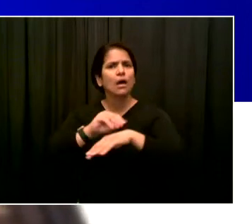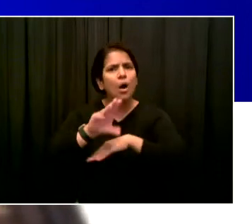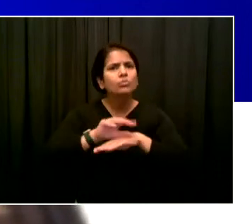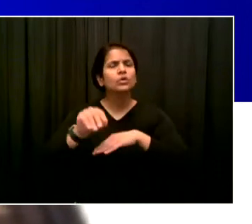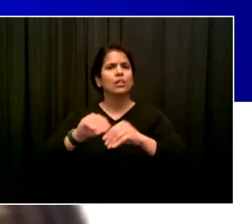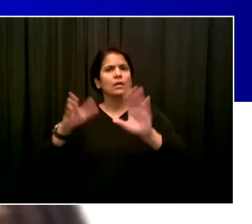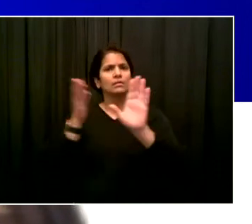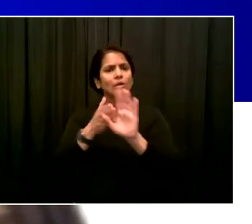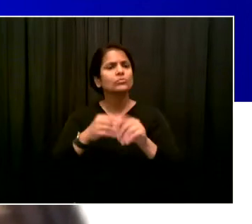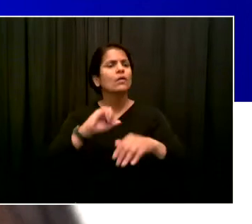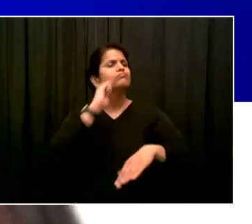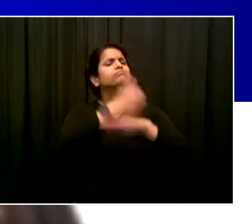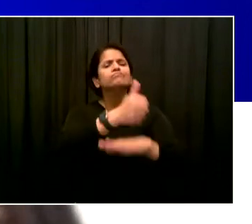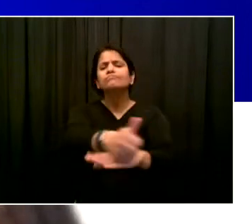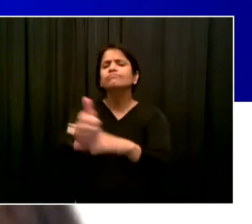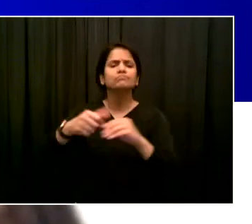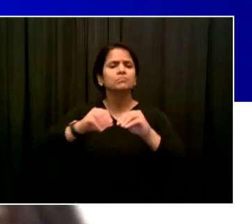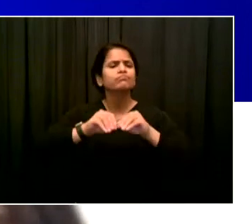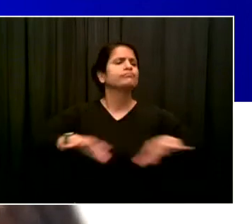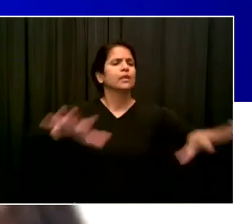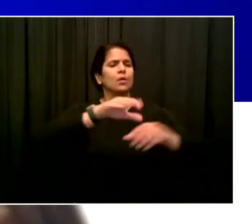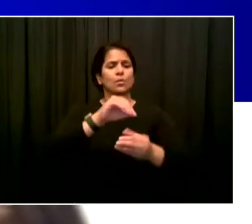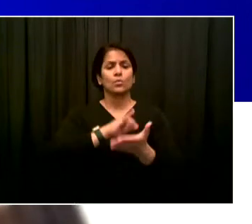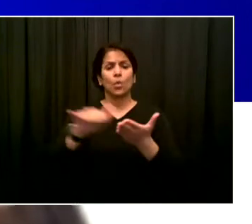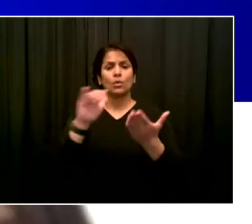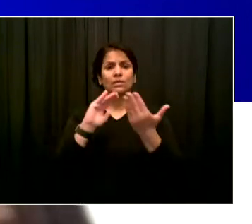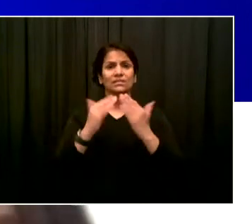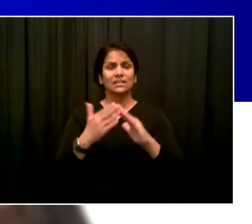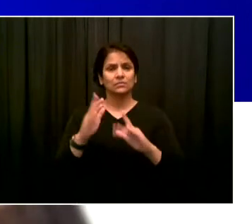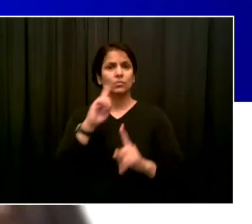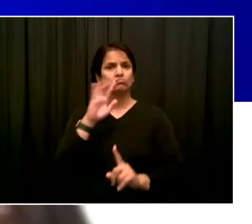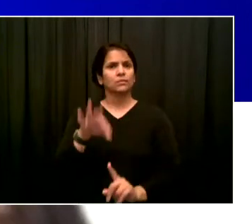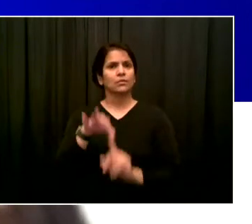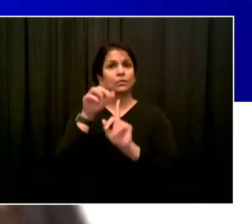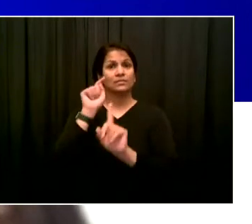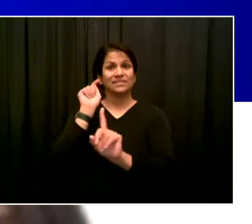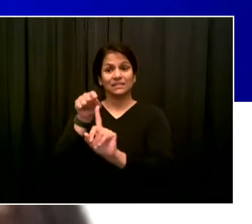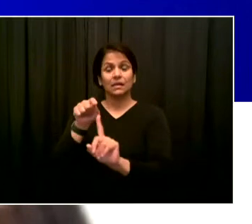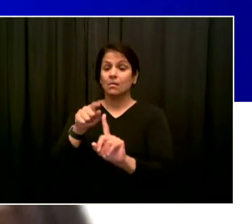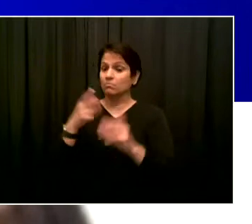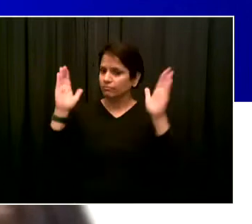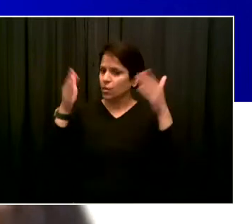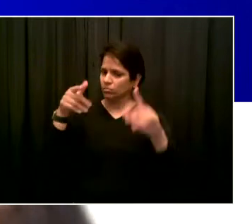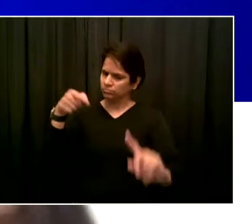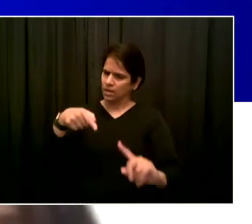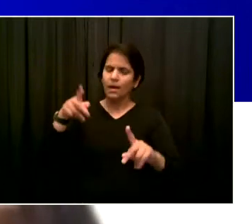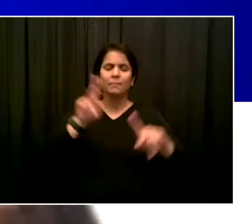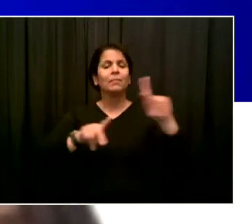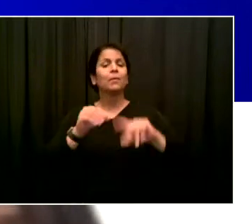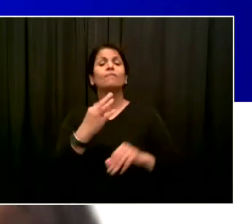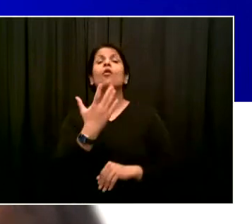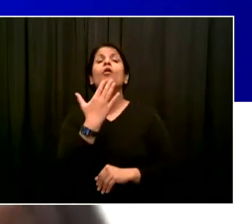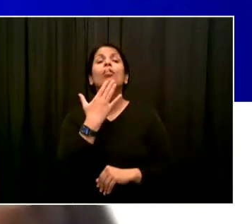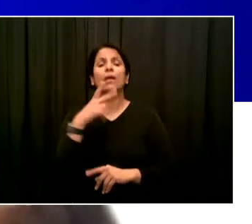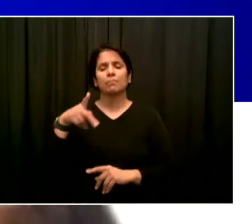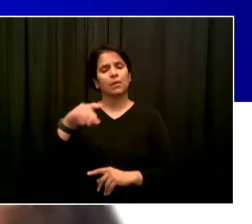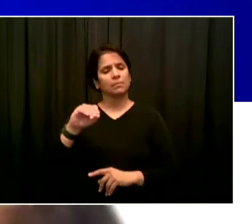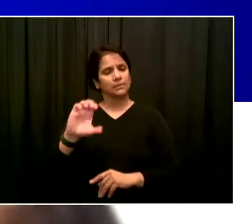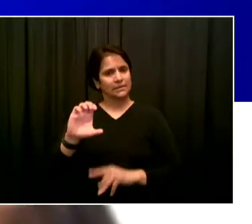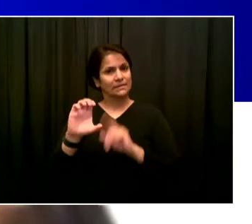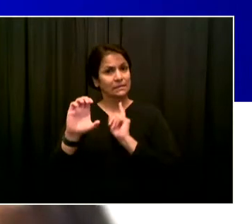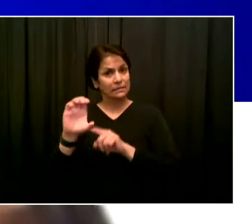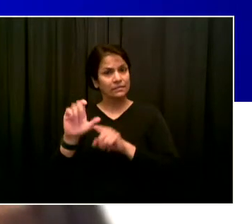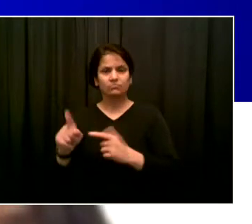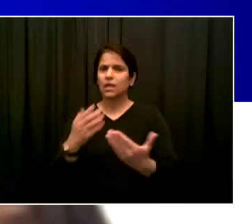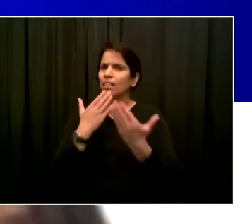for communities of color, reflects a lot of your leadership and advocacy. So thank you very, very much for all you're doing. I appreciate